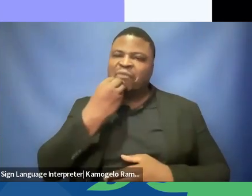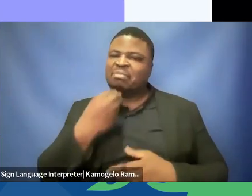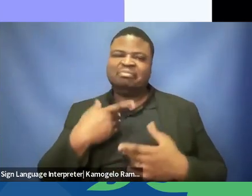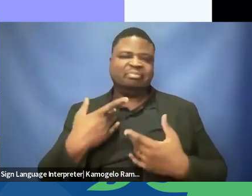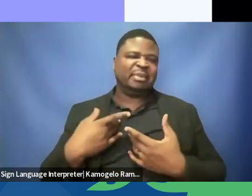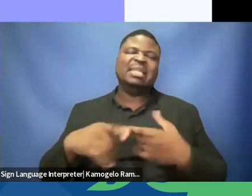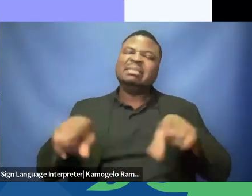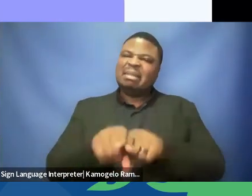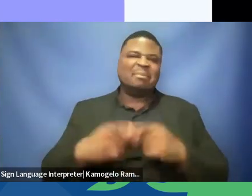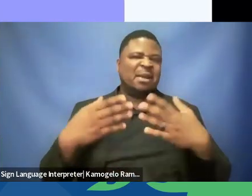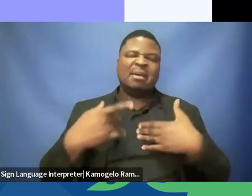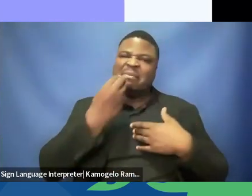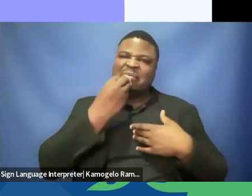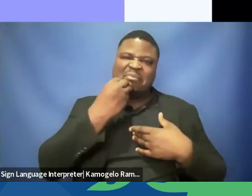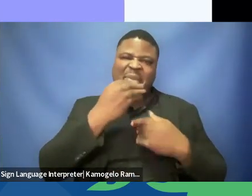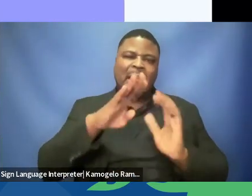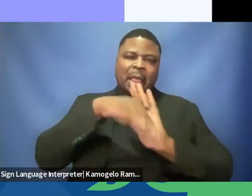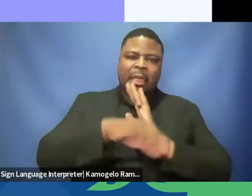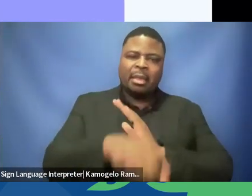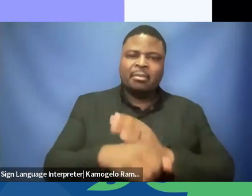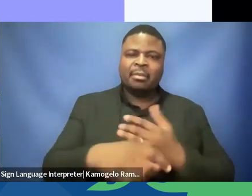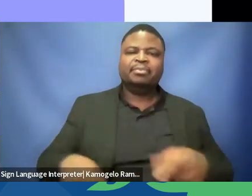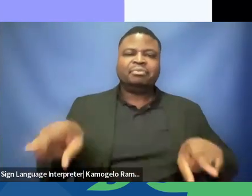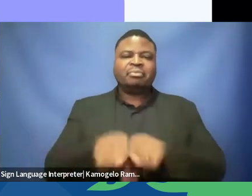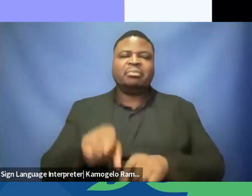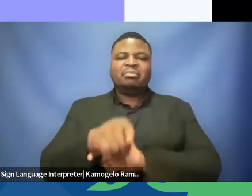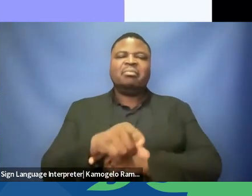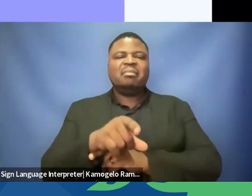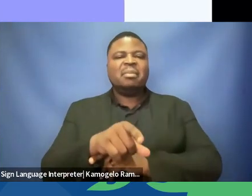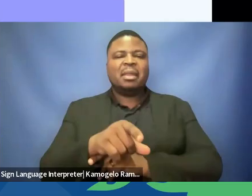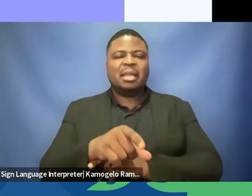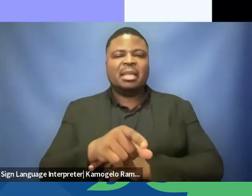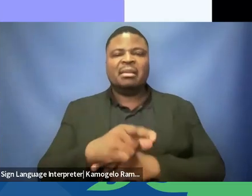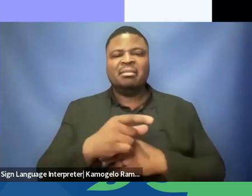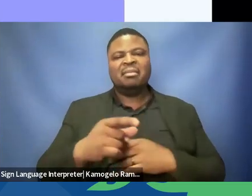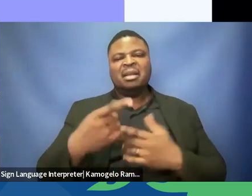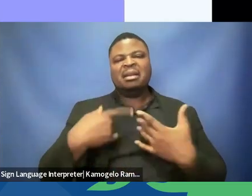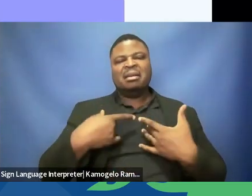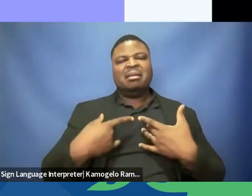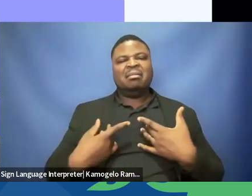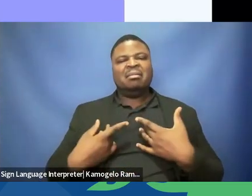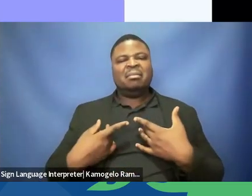is when someone is expectant. Impaired fetal development and low birth weight.